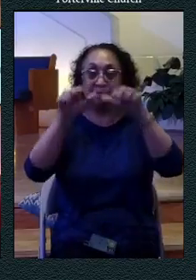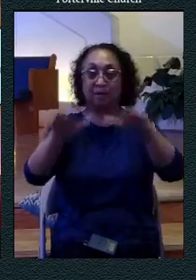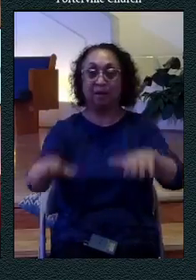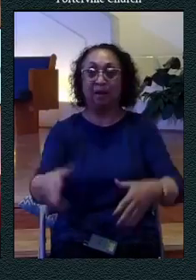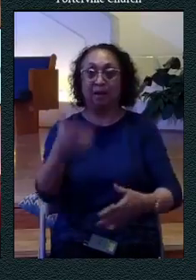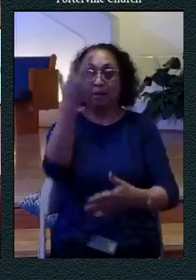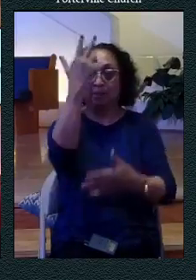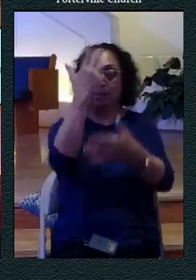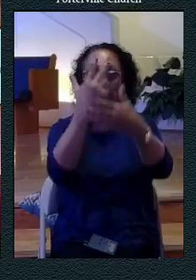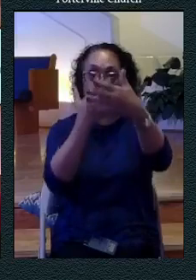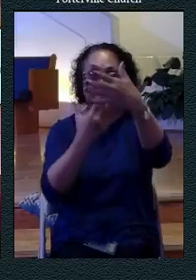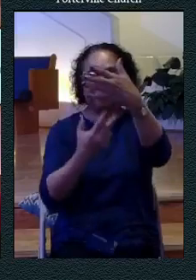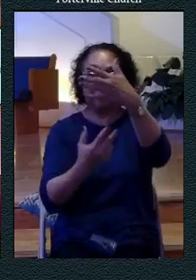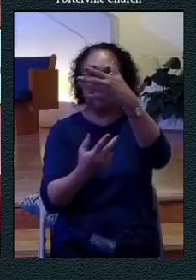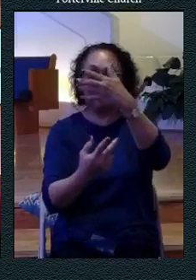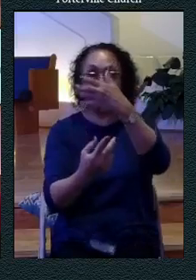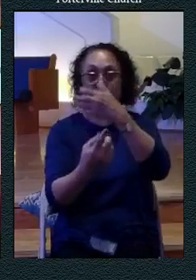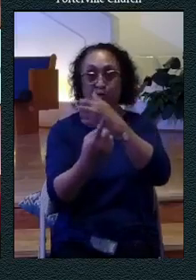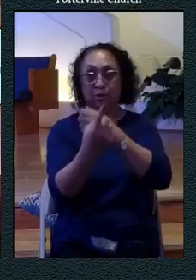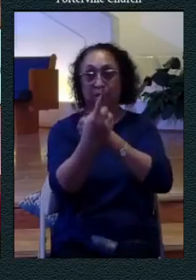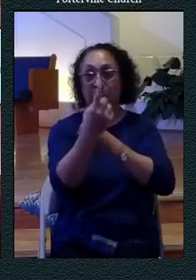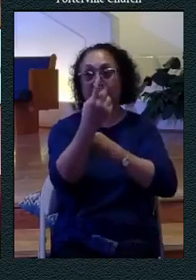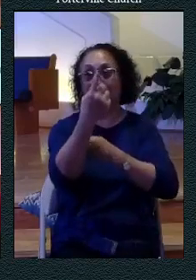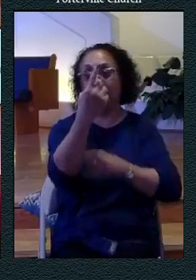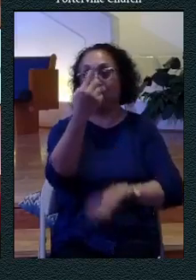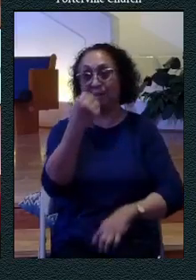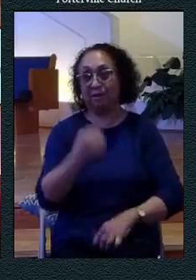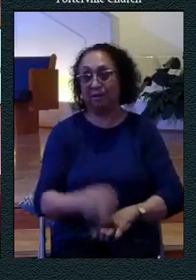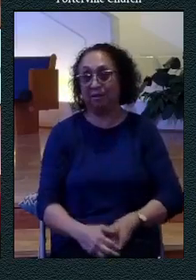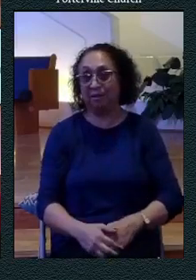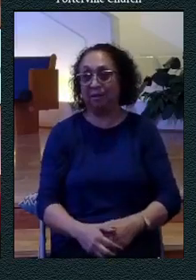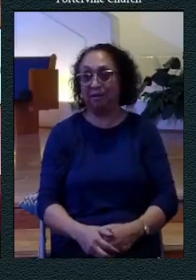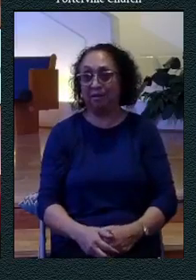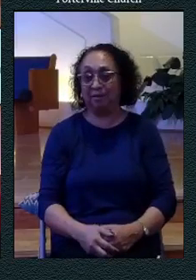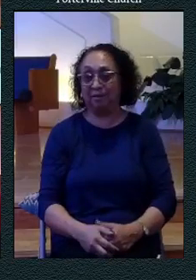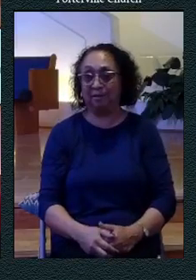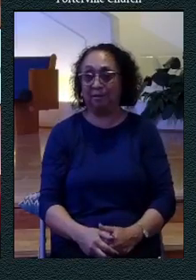persons, blessed Trinity.